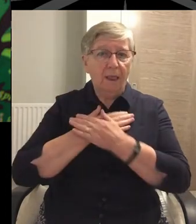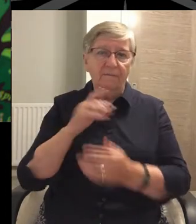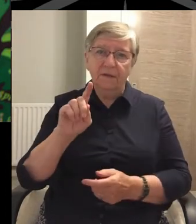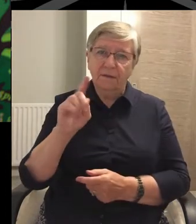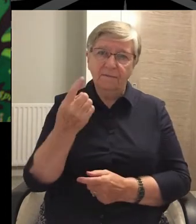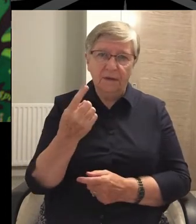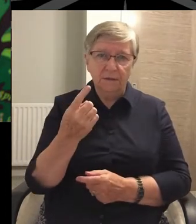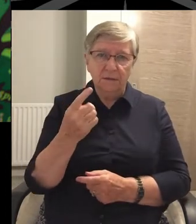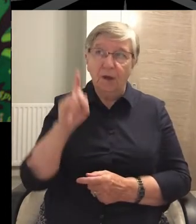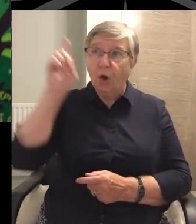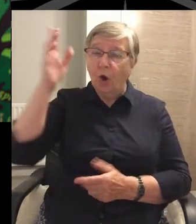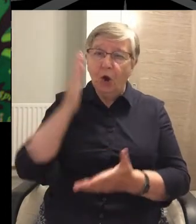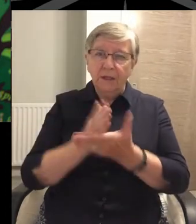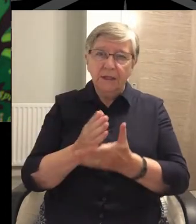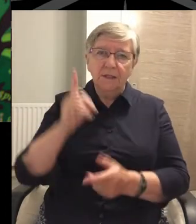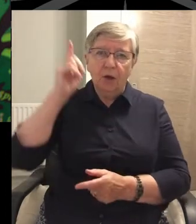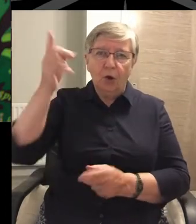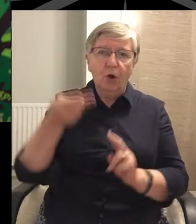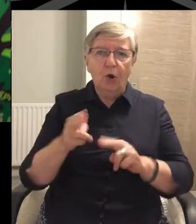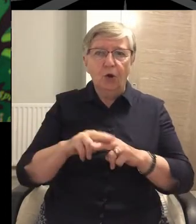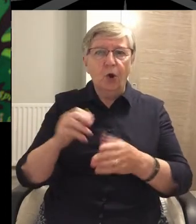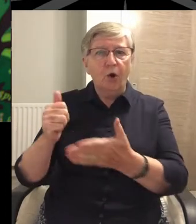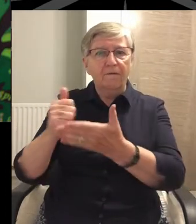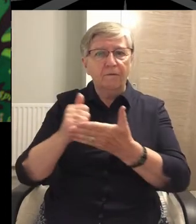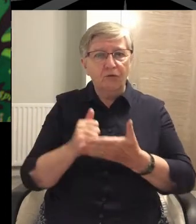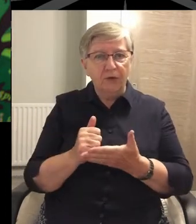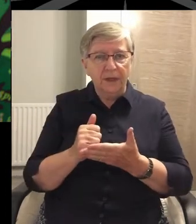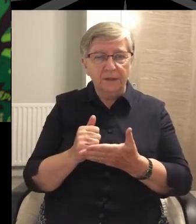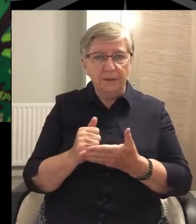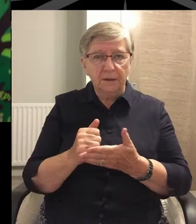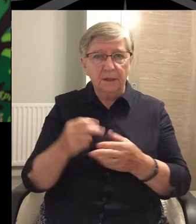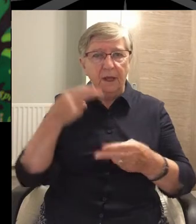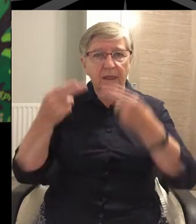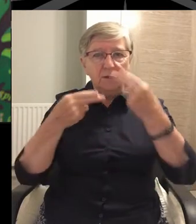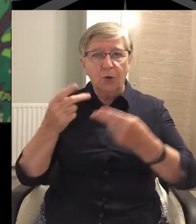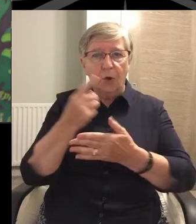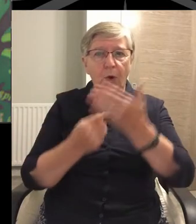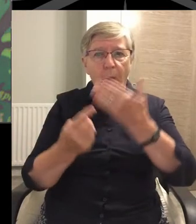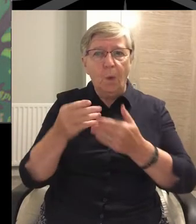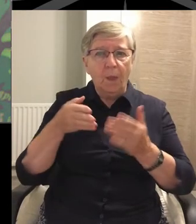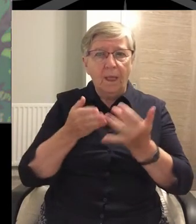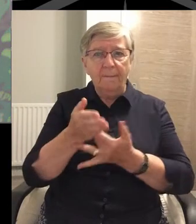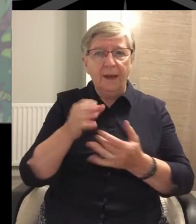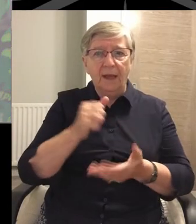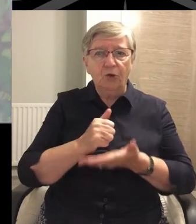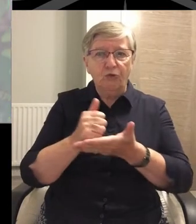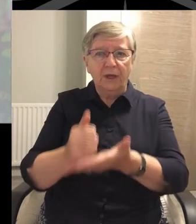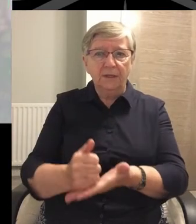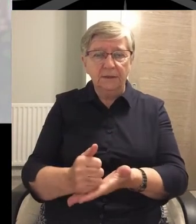that God is a God of grace. Only by grace can we enter.